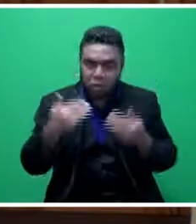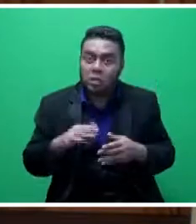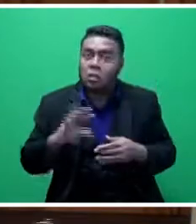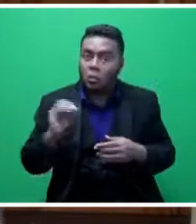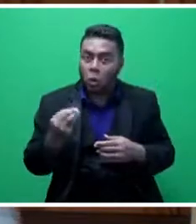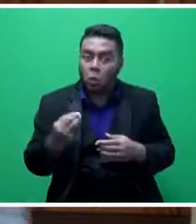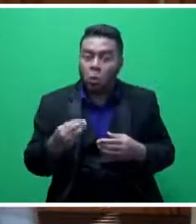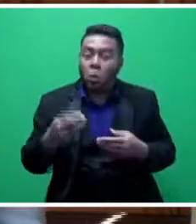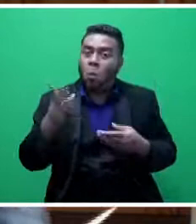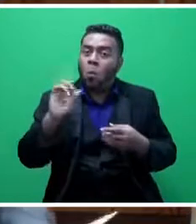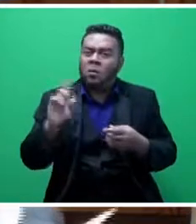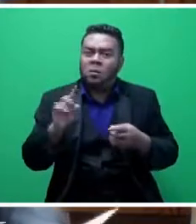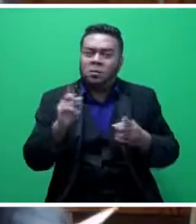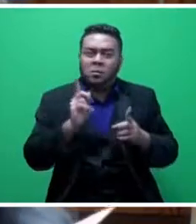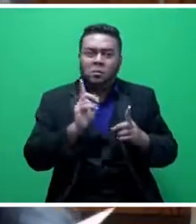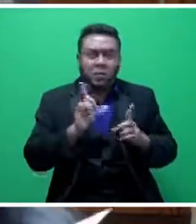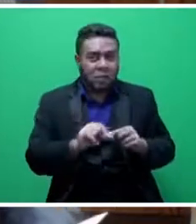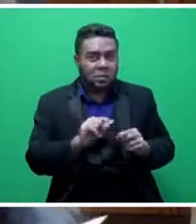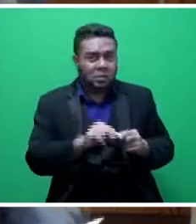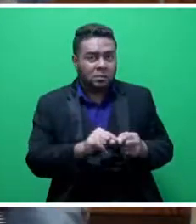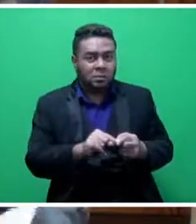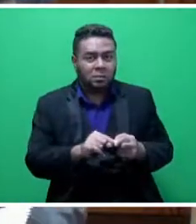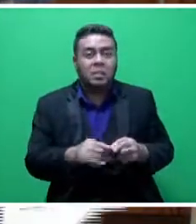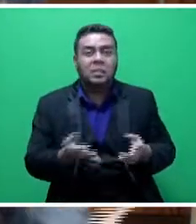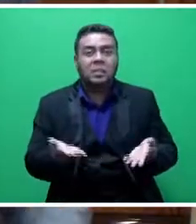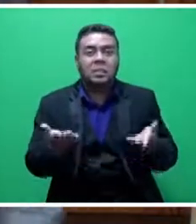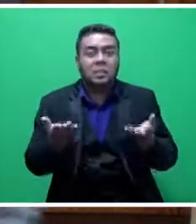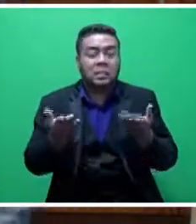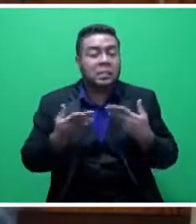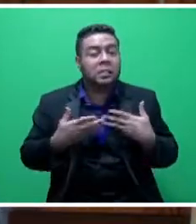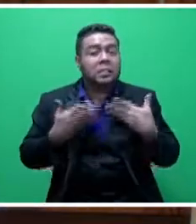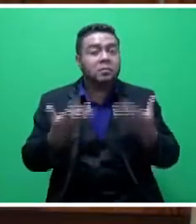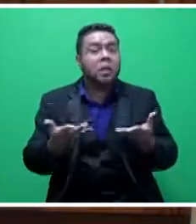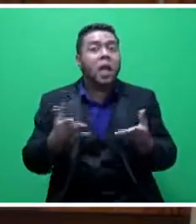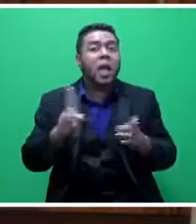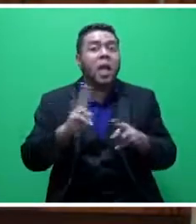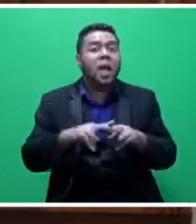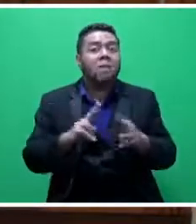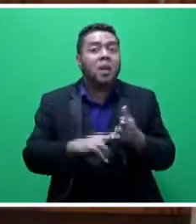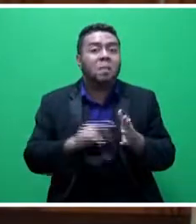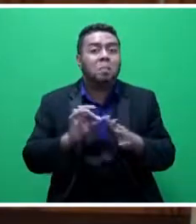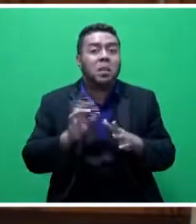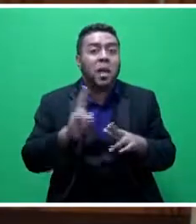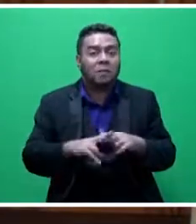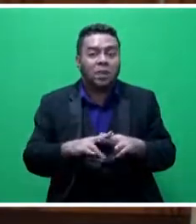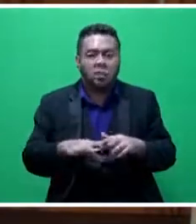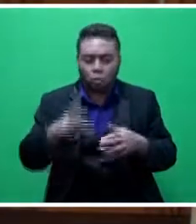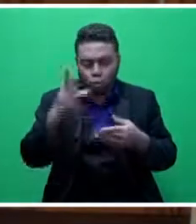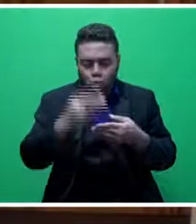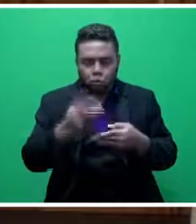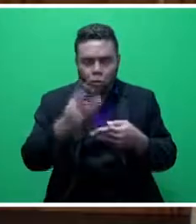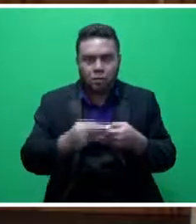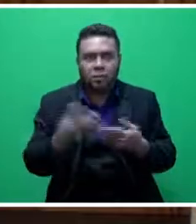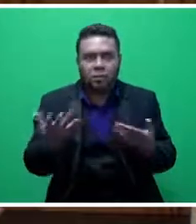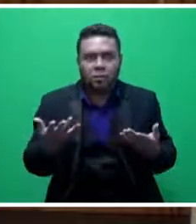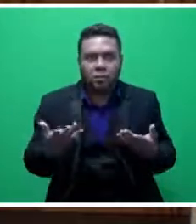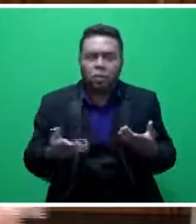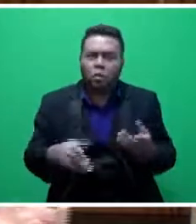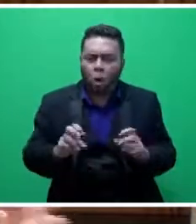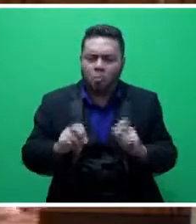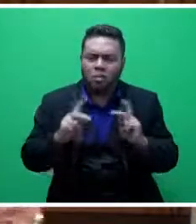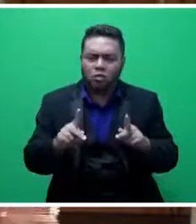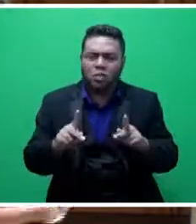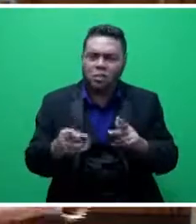So essentially, Mr. Speaker, sir, what it does, it gives FNP, the pensioners themselves, the pension to be, the